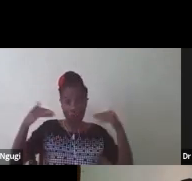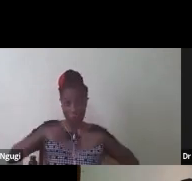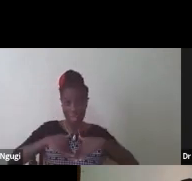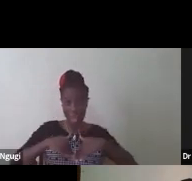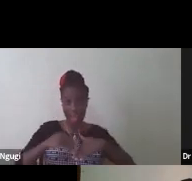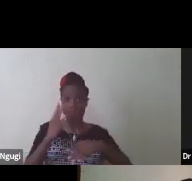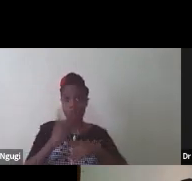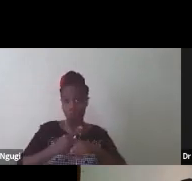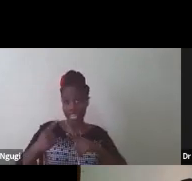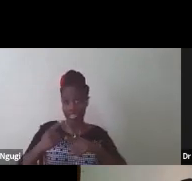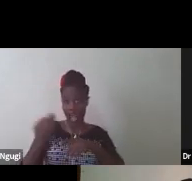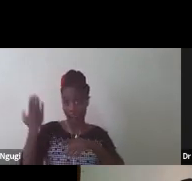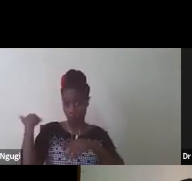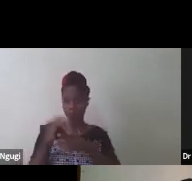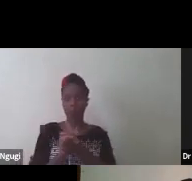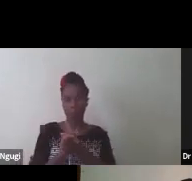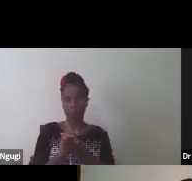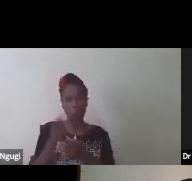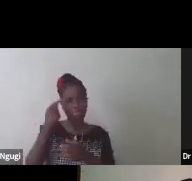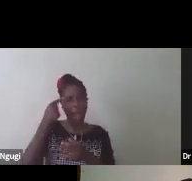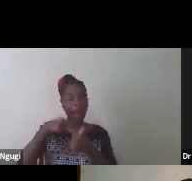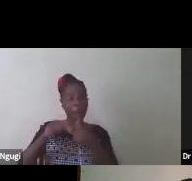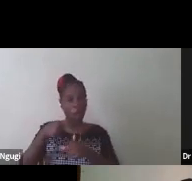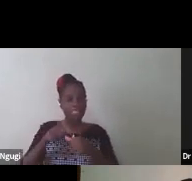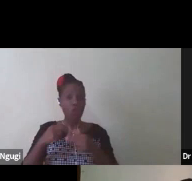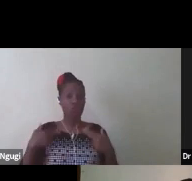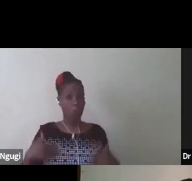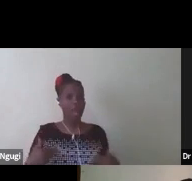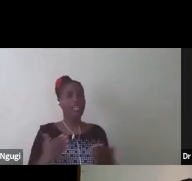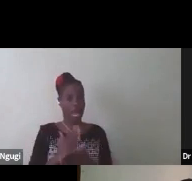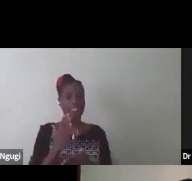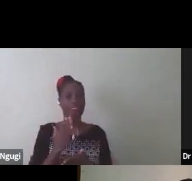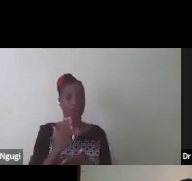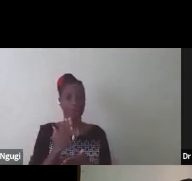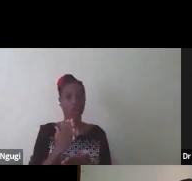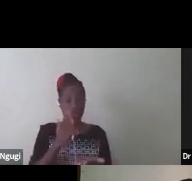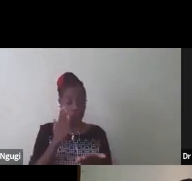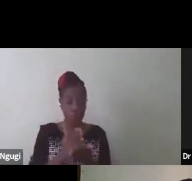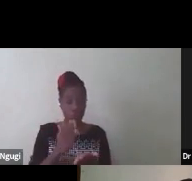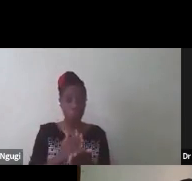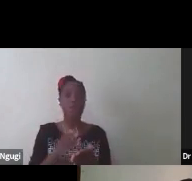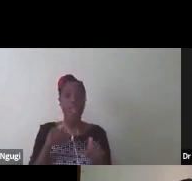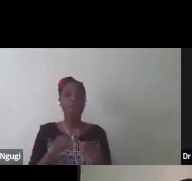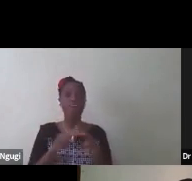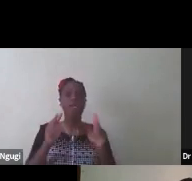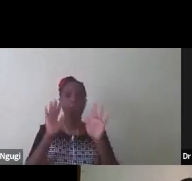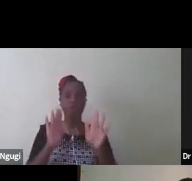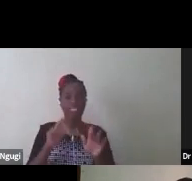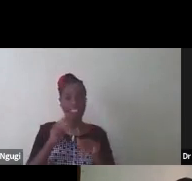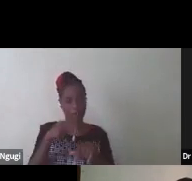thought of the aspect of the human rights, especially at this time of the COVID pandemic, and